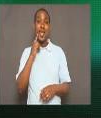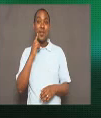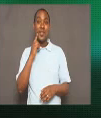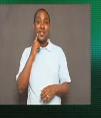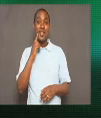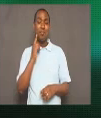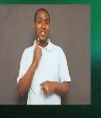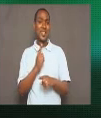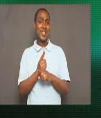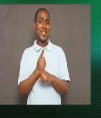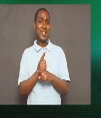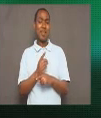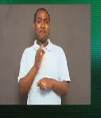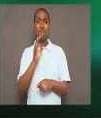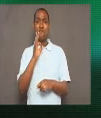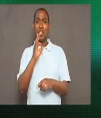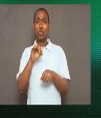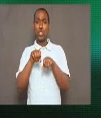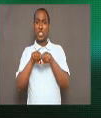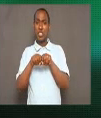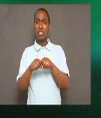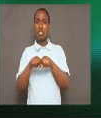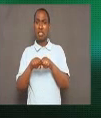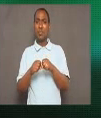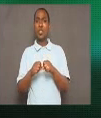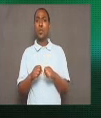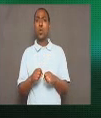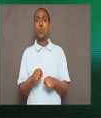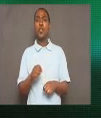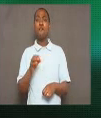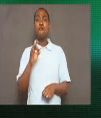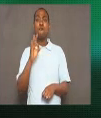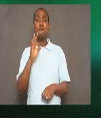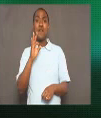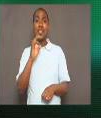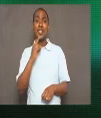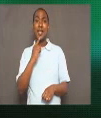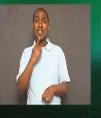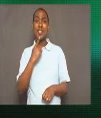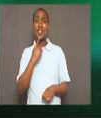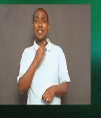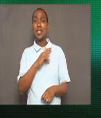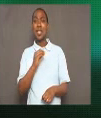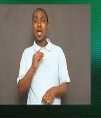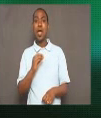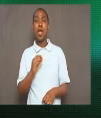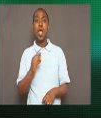down fats into fatty acids and glycerol.